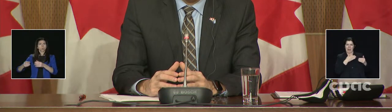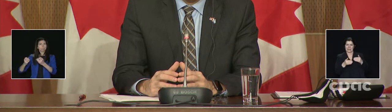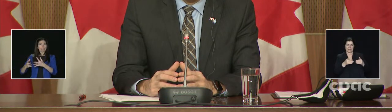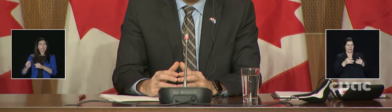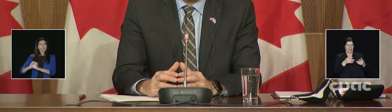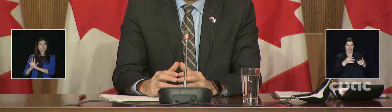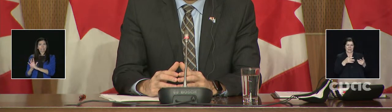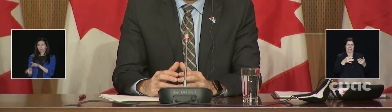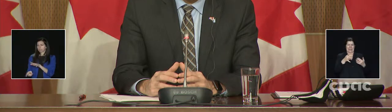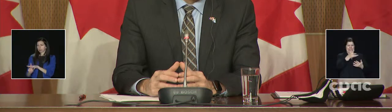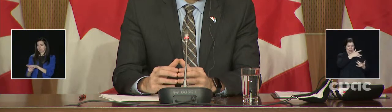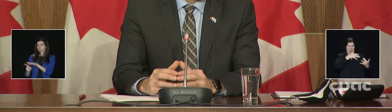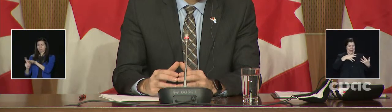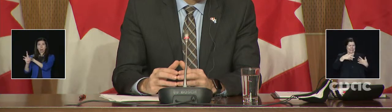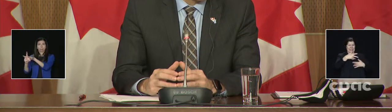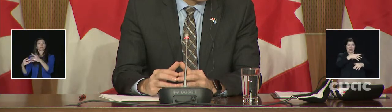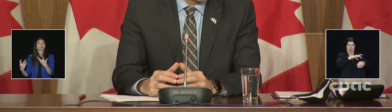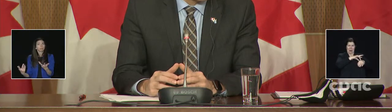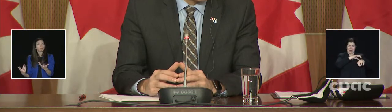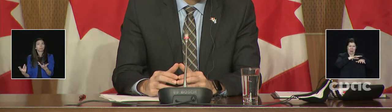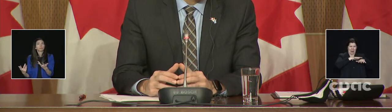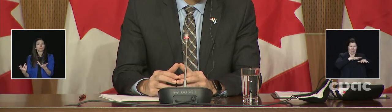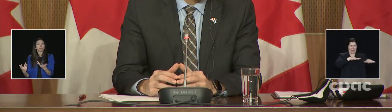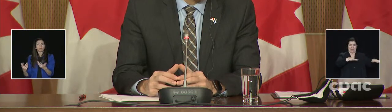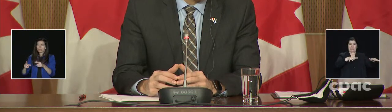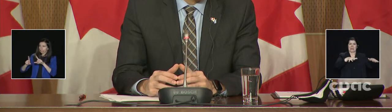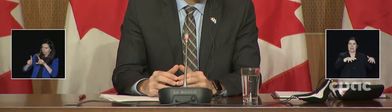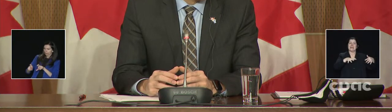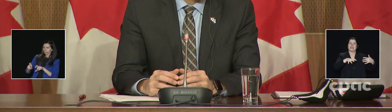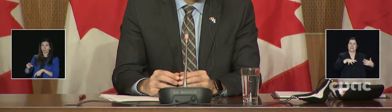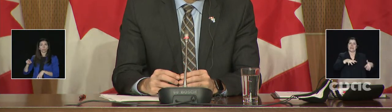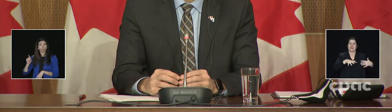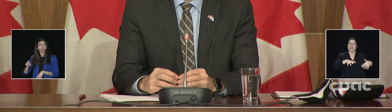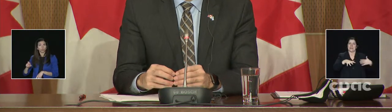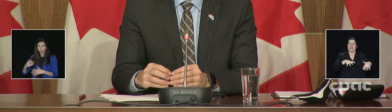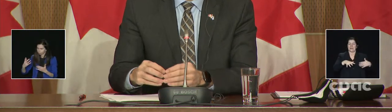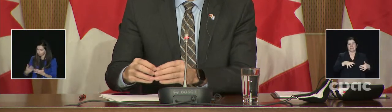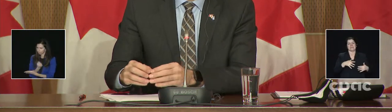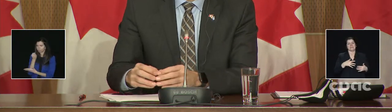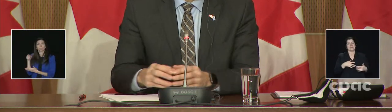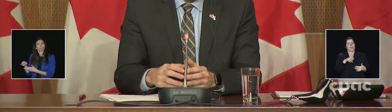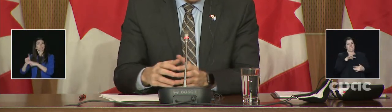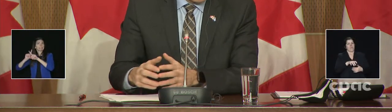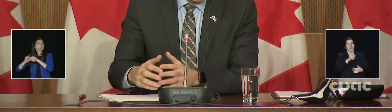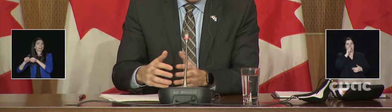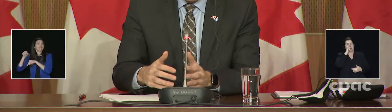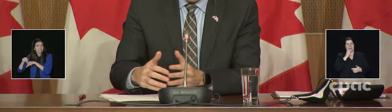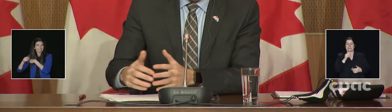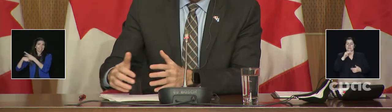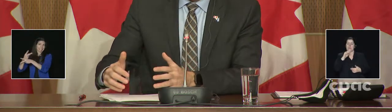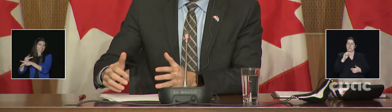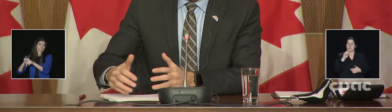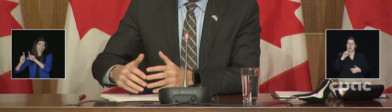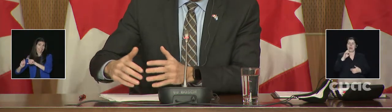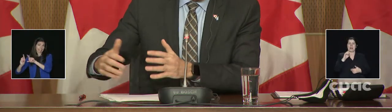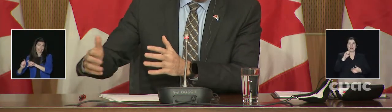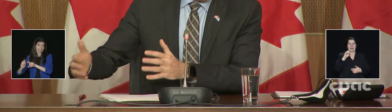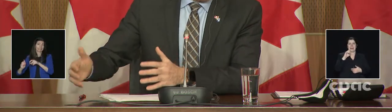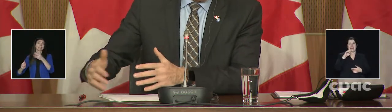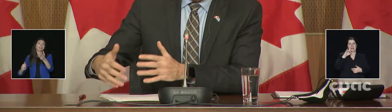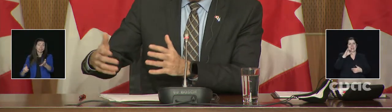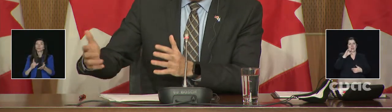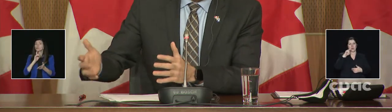COVID-19 incidents, that's what you absolutely want to focus on. But now we've been moving to a different